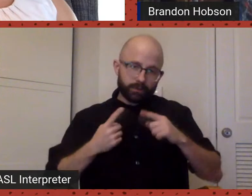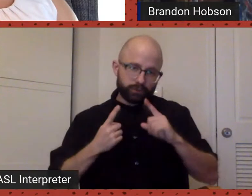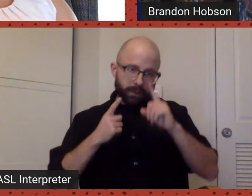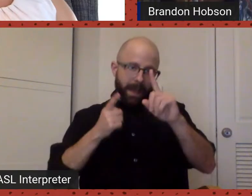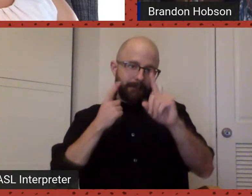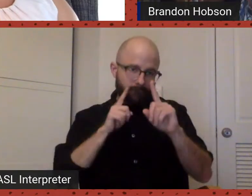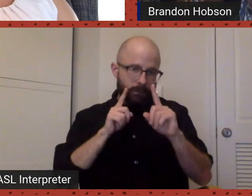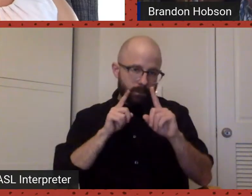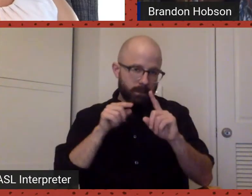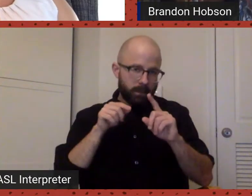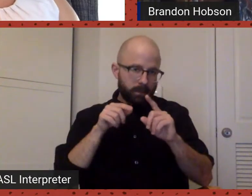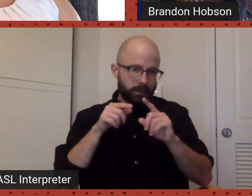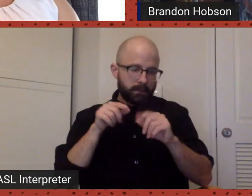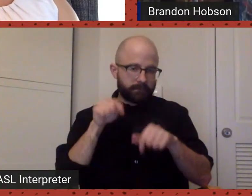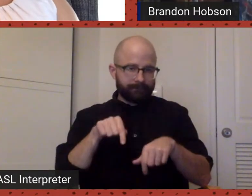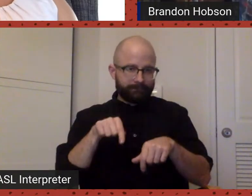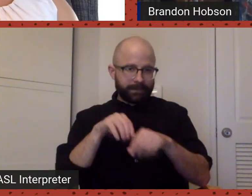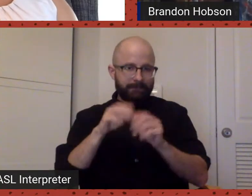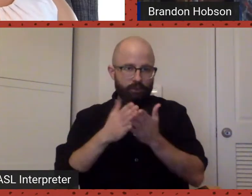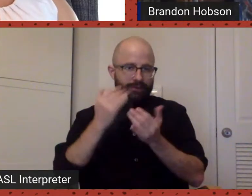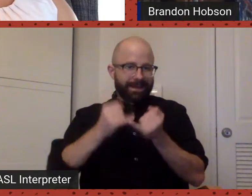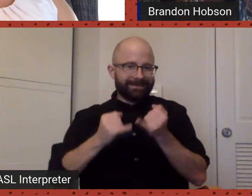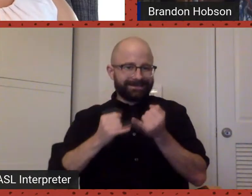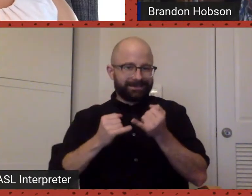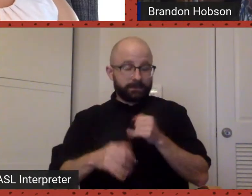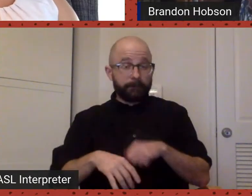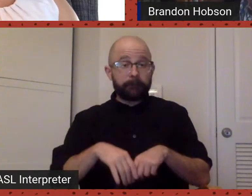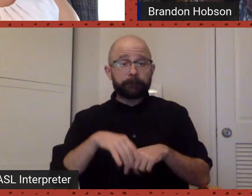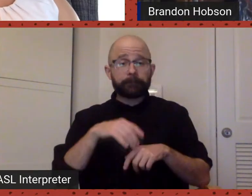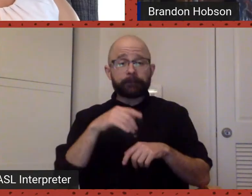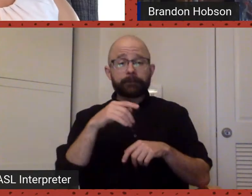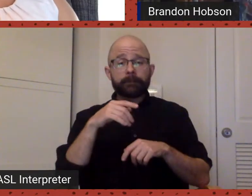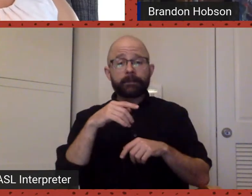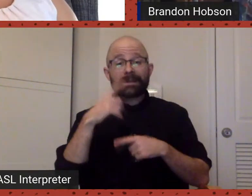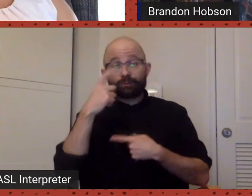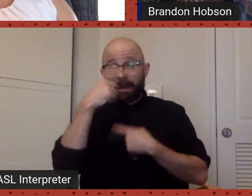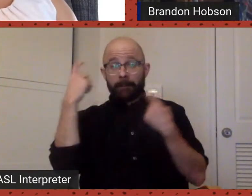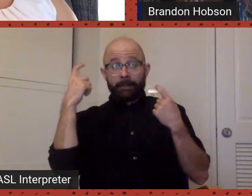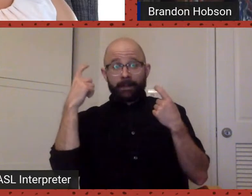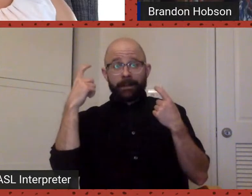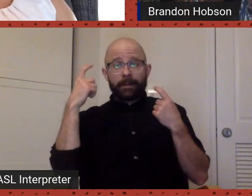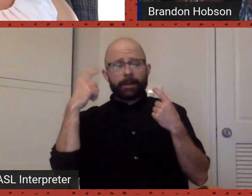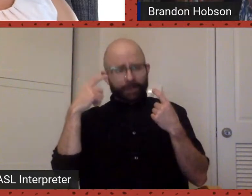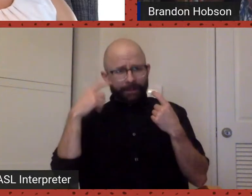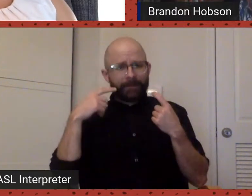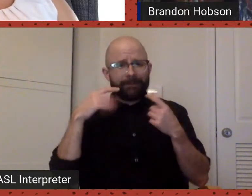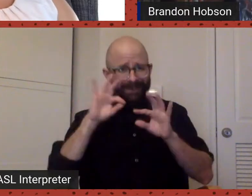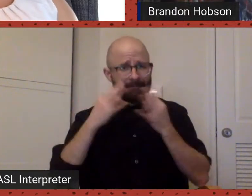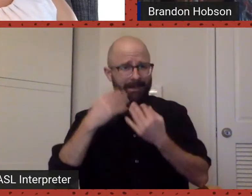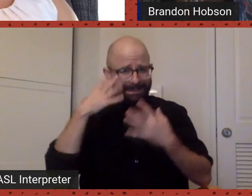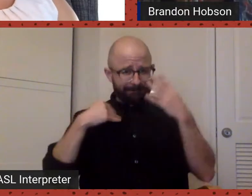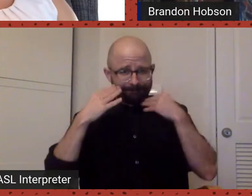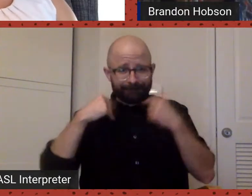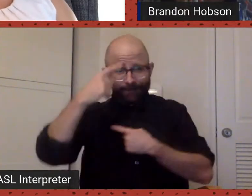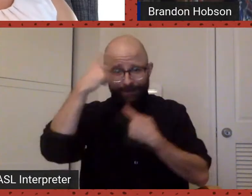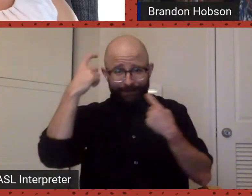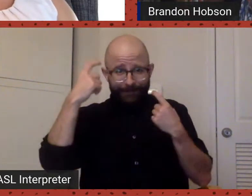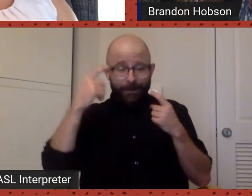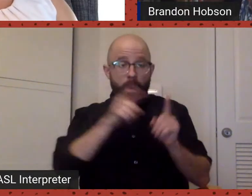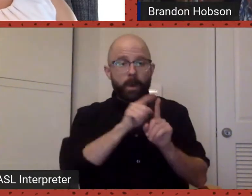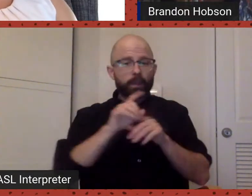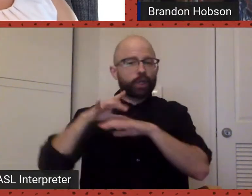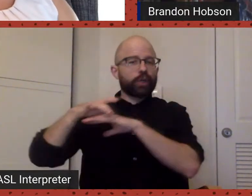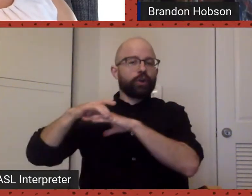this book. And in terms of trauma, not only is this family going through trauma, but also the earth is going